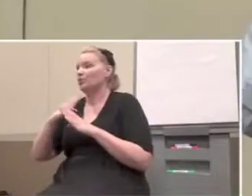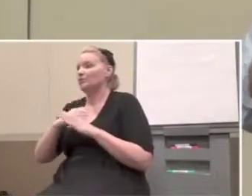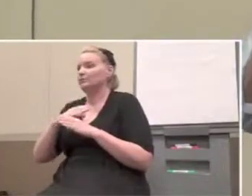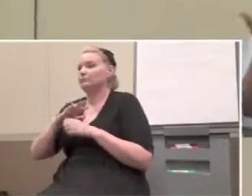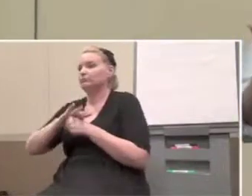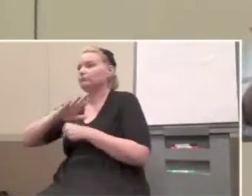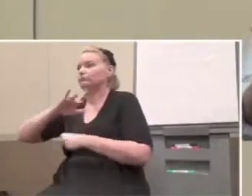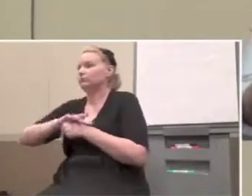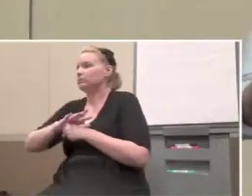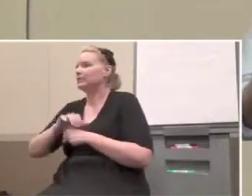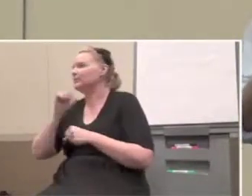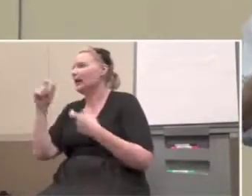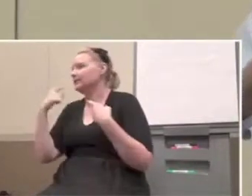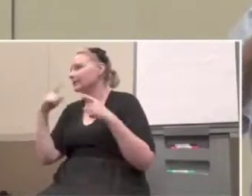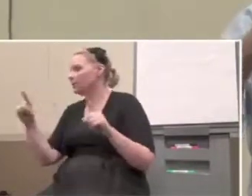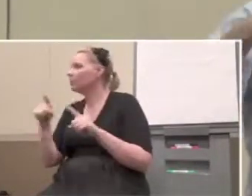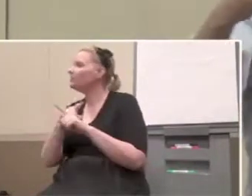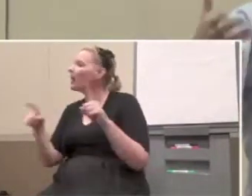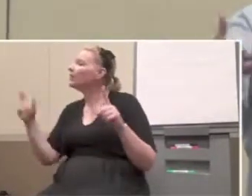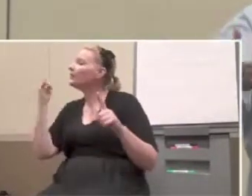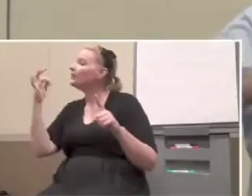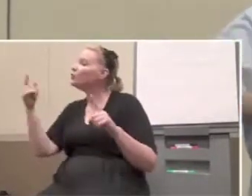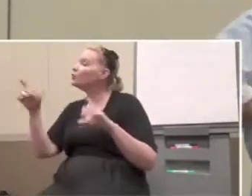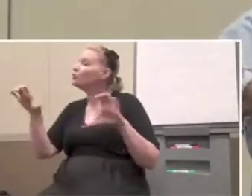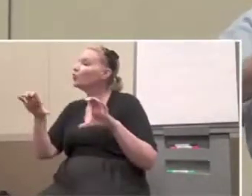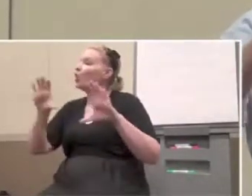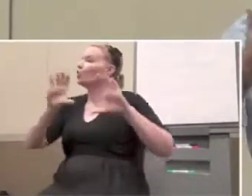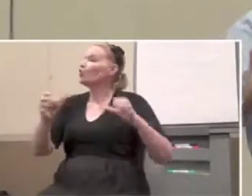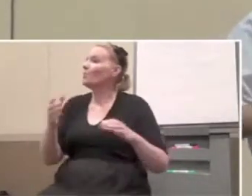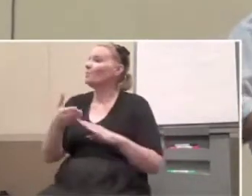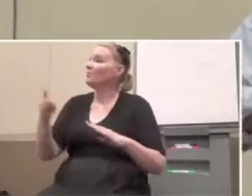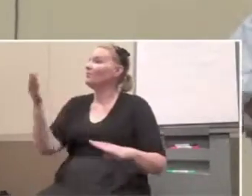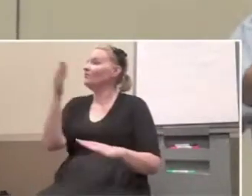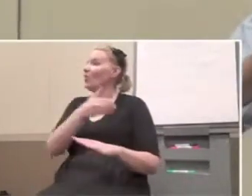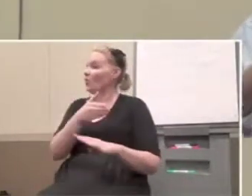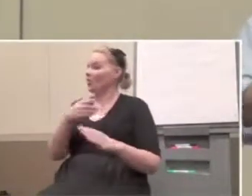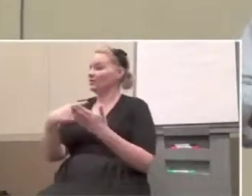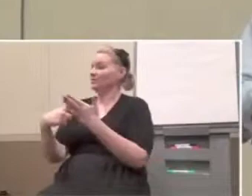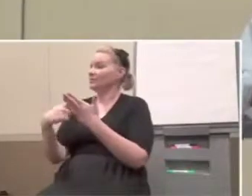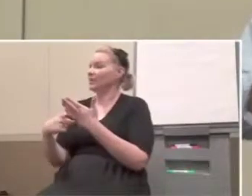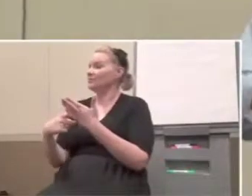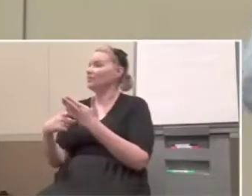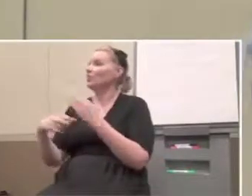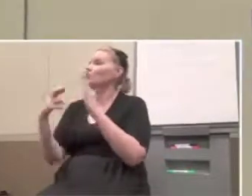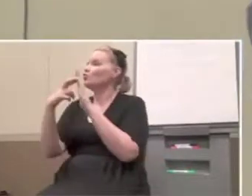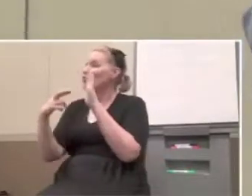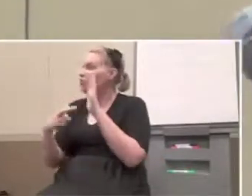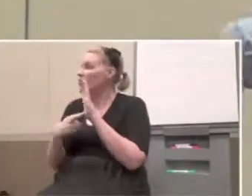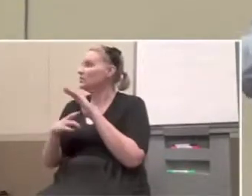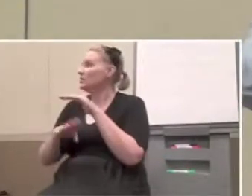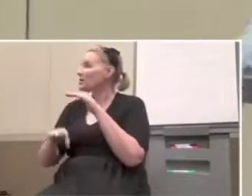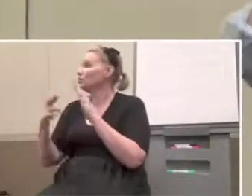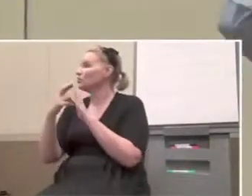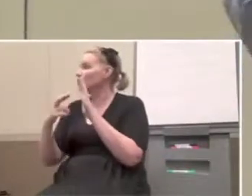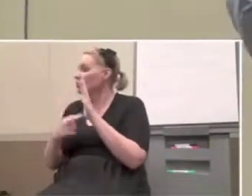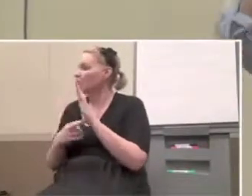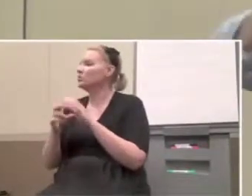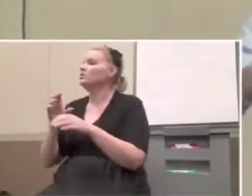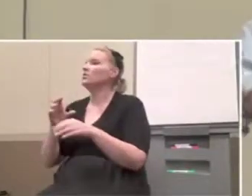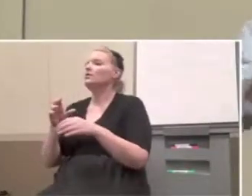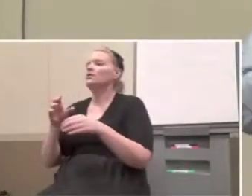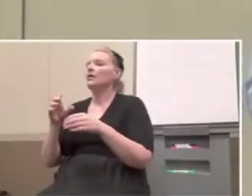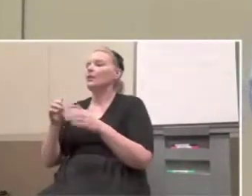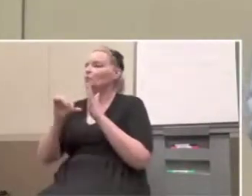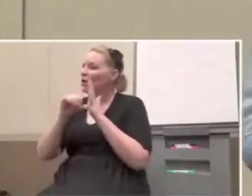But if you do some type of psychoeducational group beforehand and talk about ground rules, and then you reimpose them and reinforce them, you have